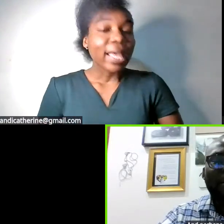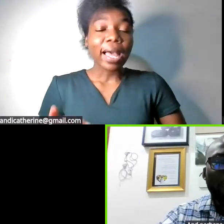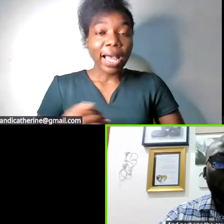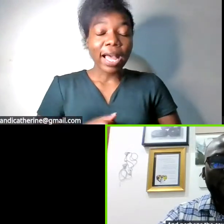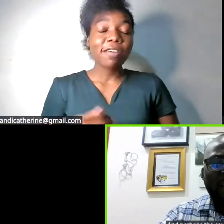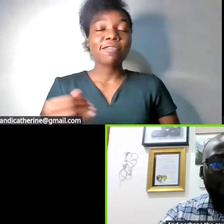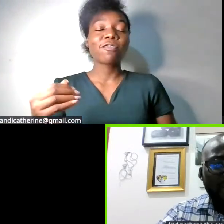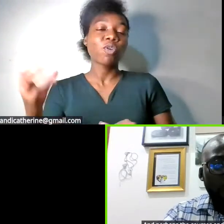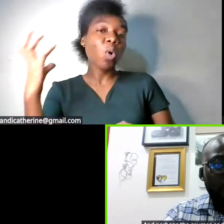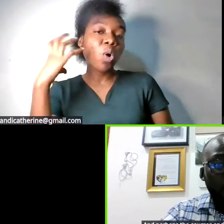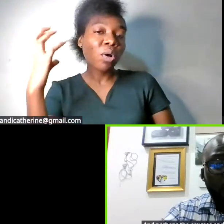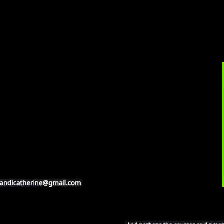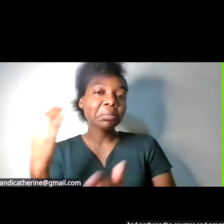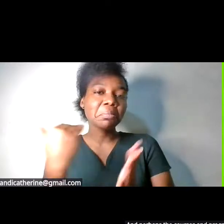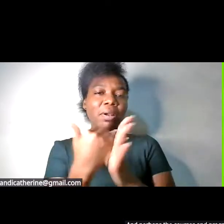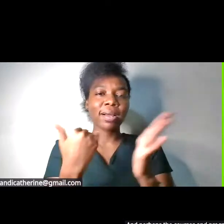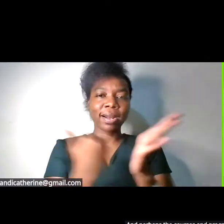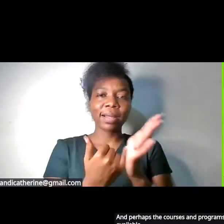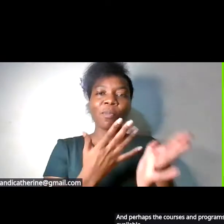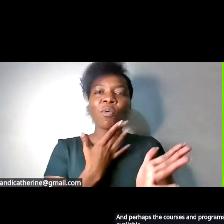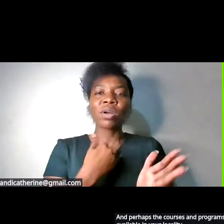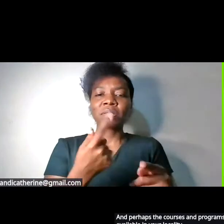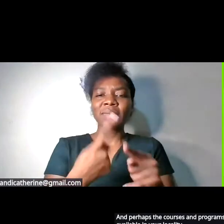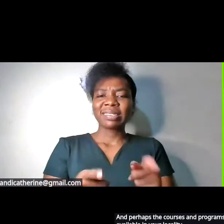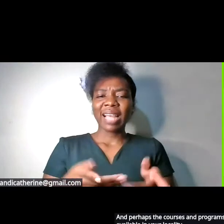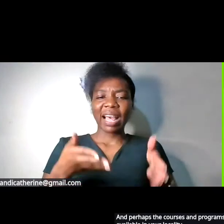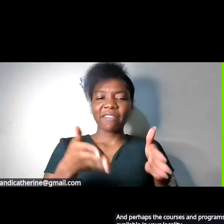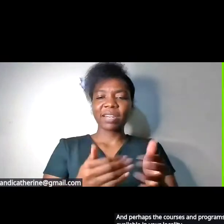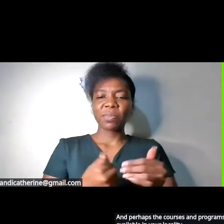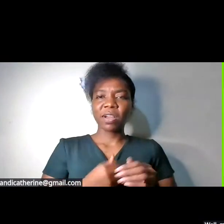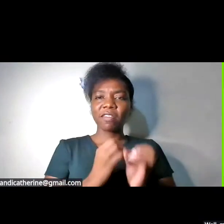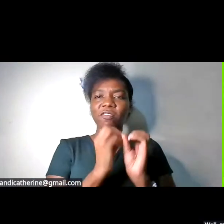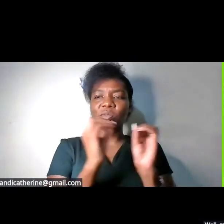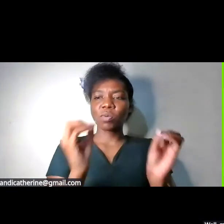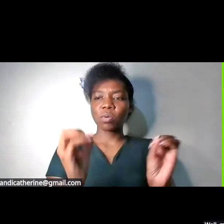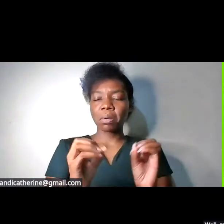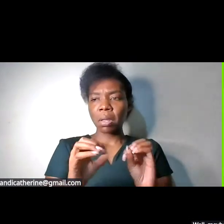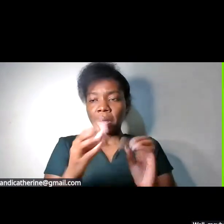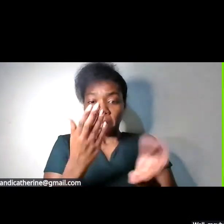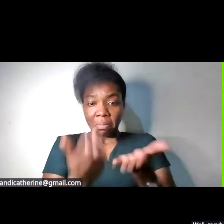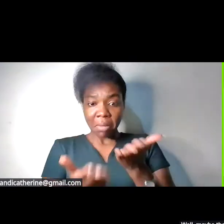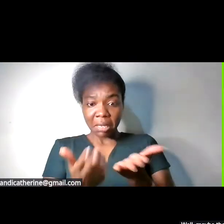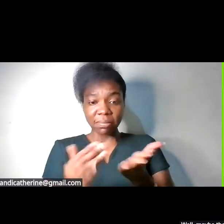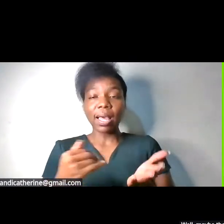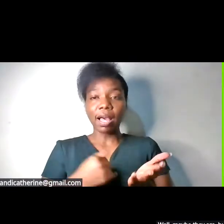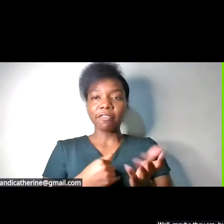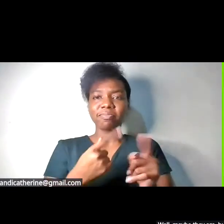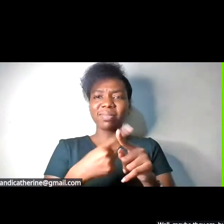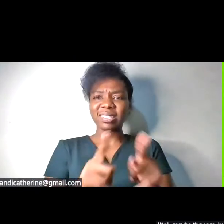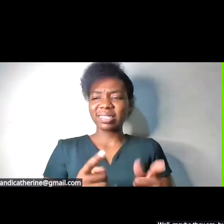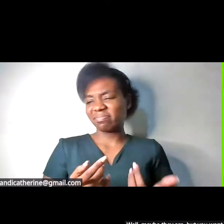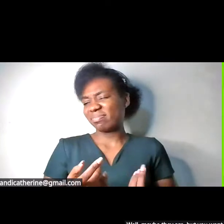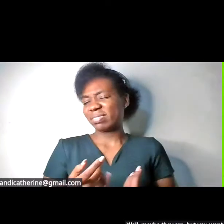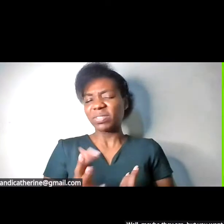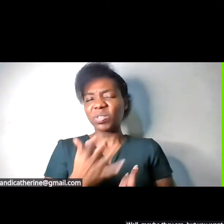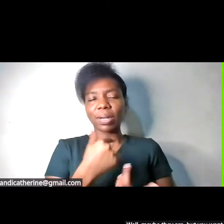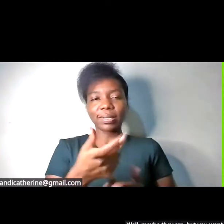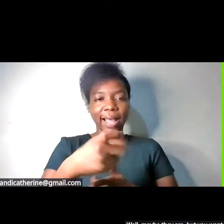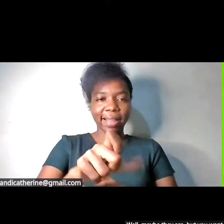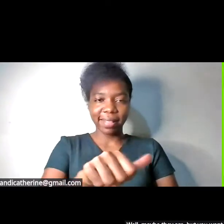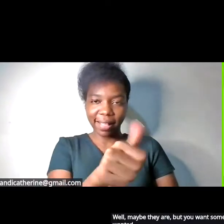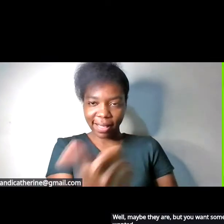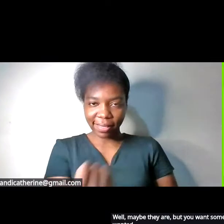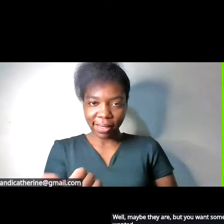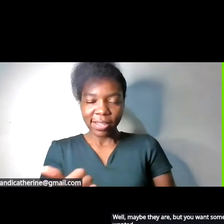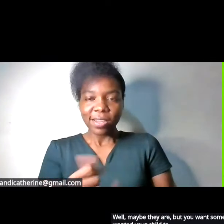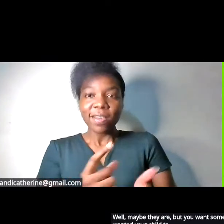find are not readily available in your locality, or maybe they are, but you want something extra, something more. Have you wanted your child to